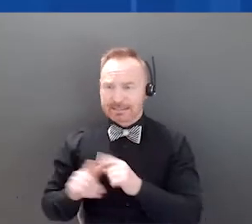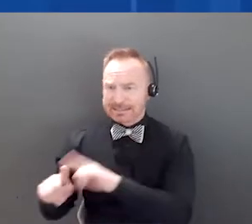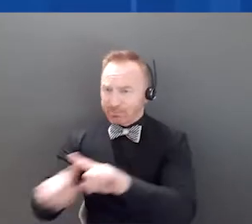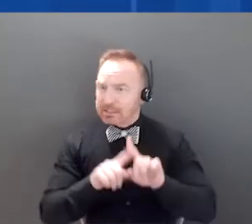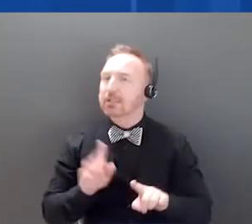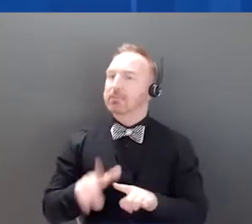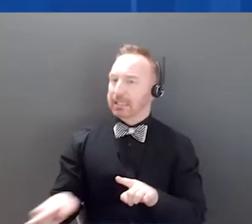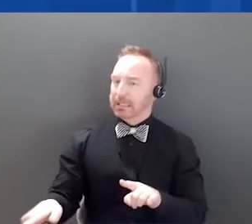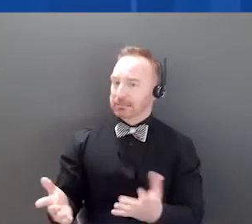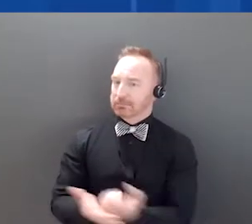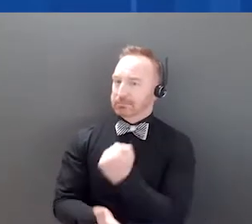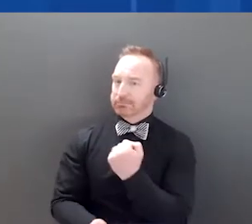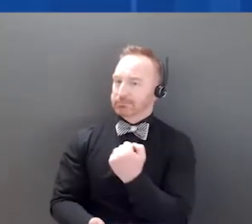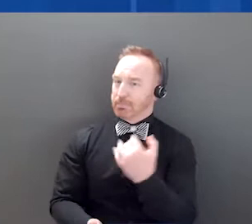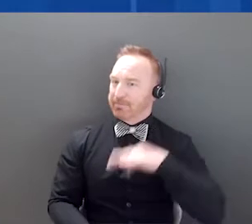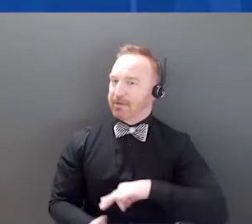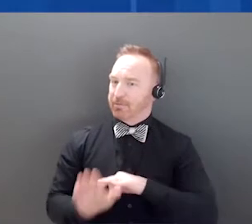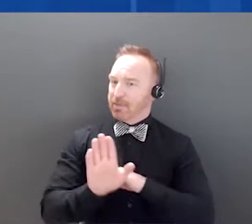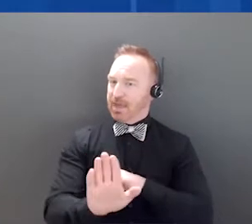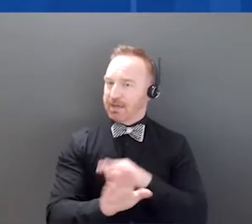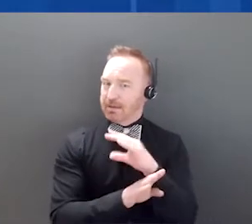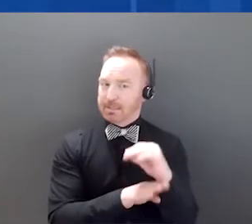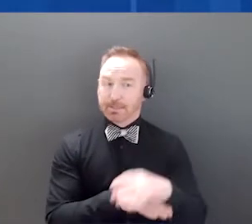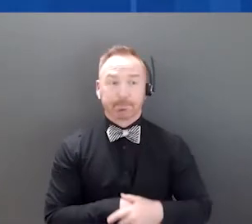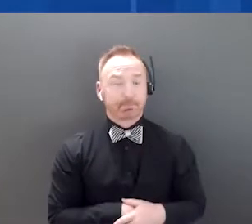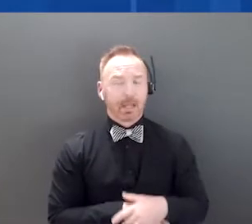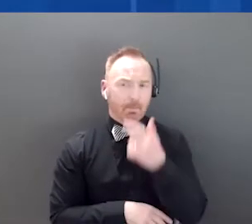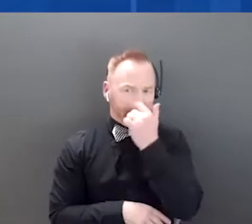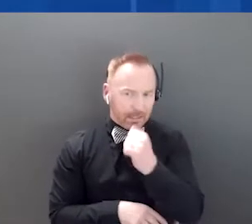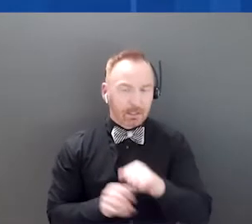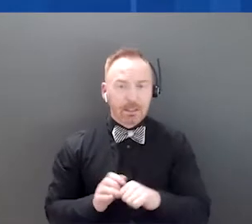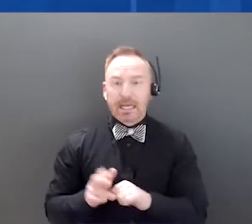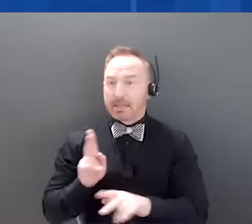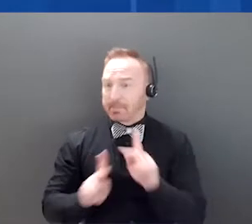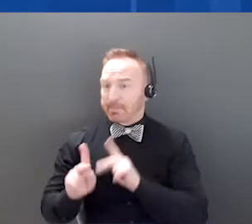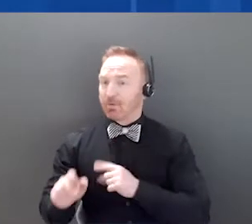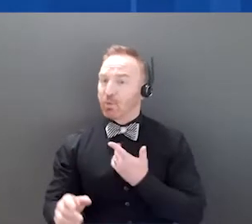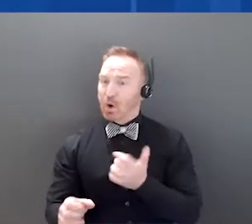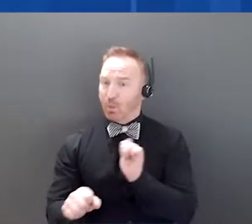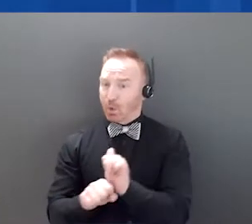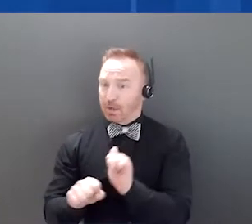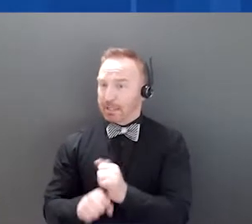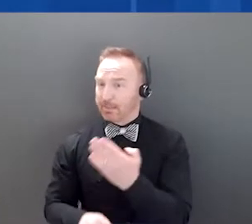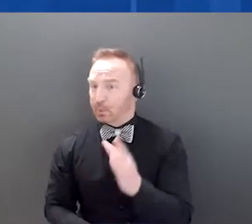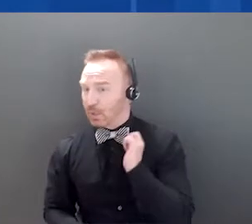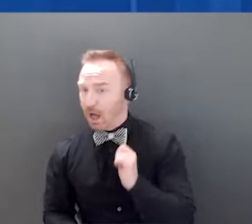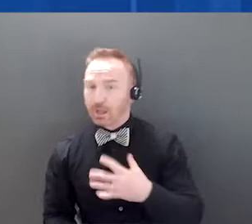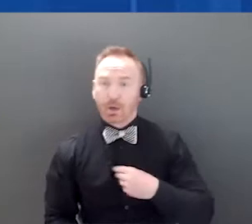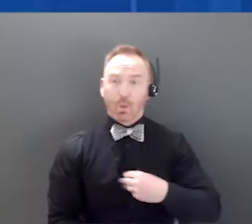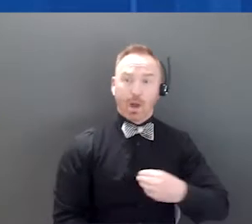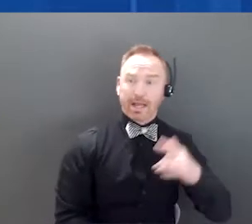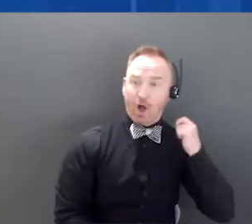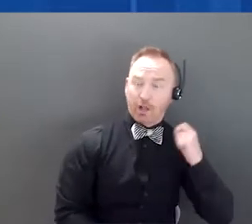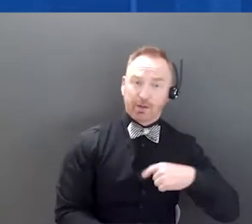Interestingly, when talking to people living with disabilities, we found that those with more secure employment and those in white-collar jobs were more likely to believe that technology would